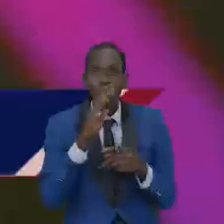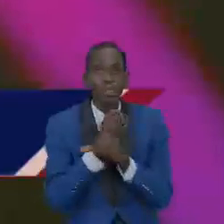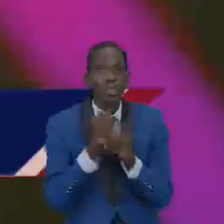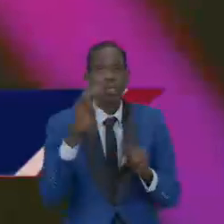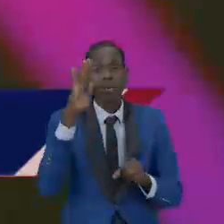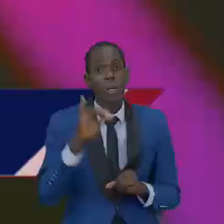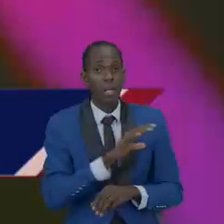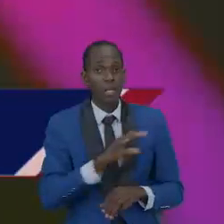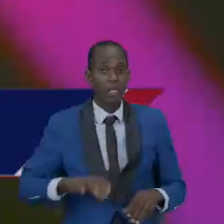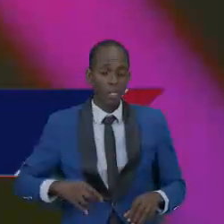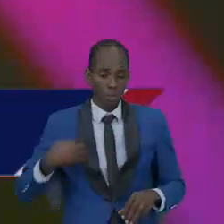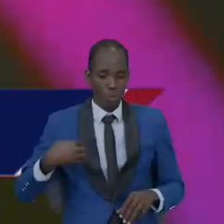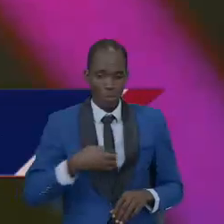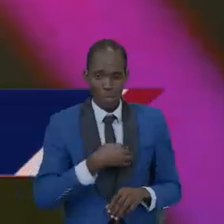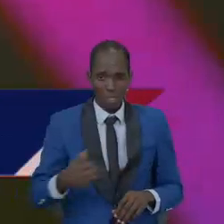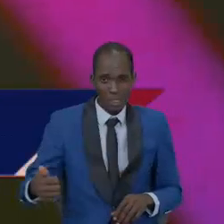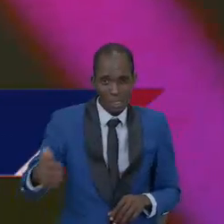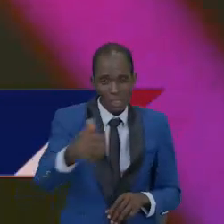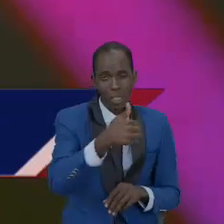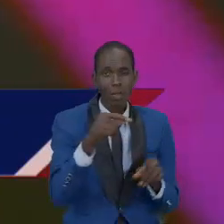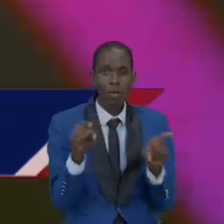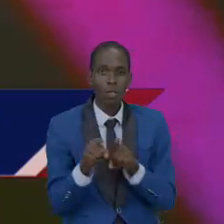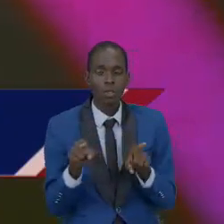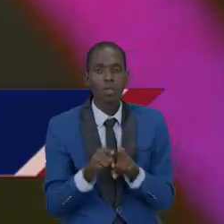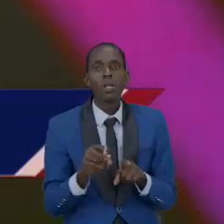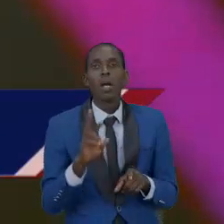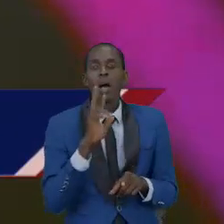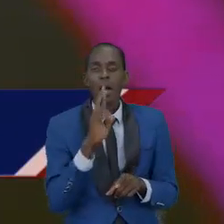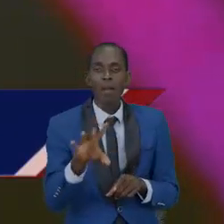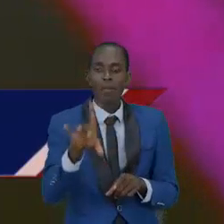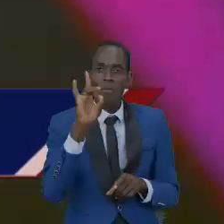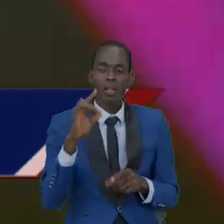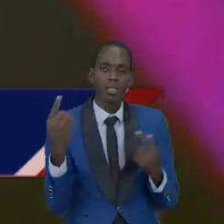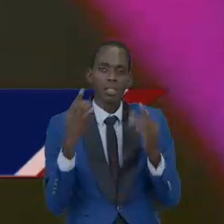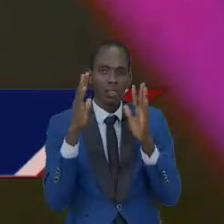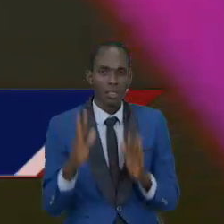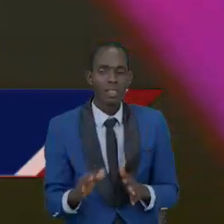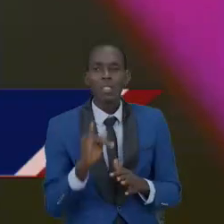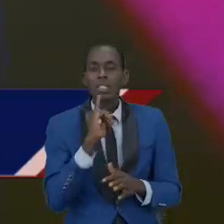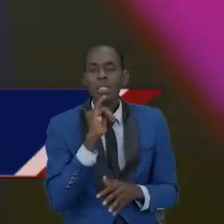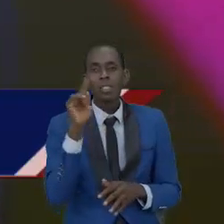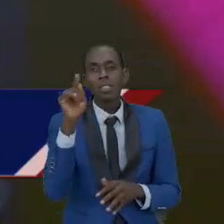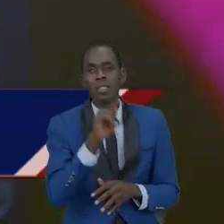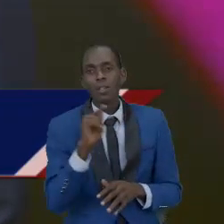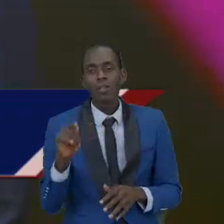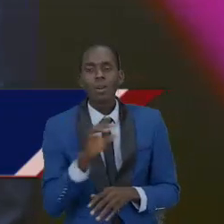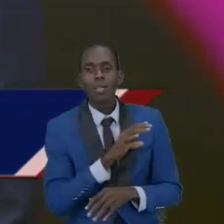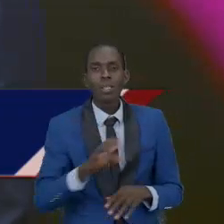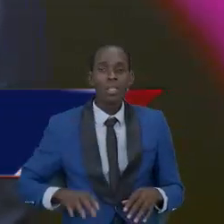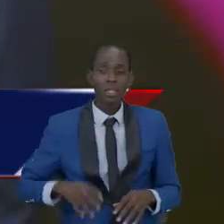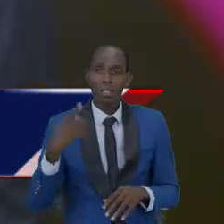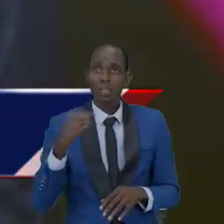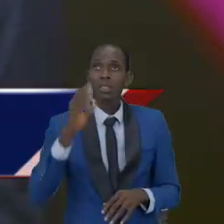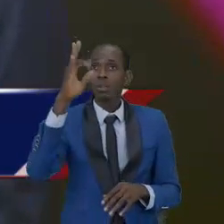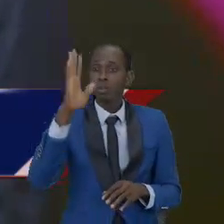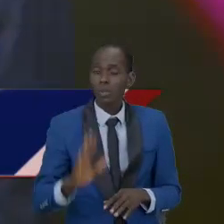we ourselves also are found sinners, is therefore Christ the minister